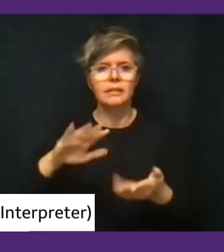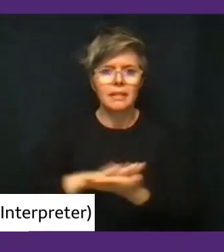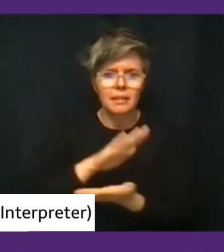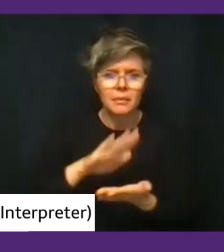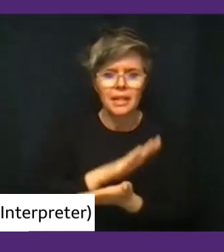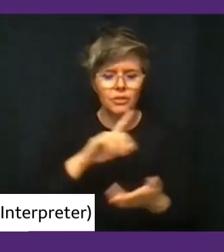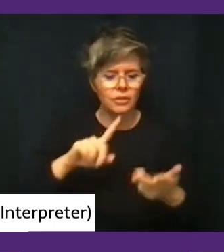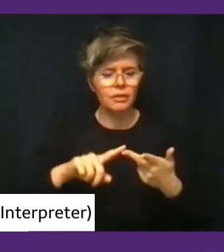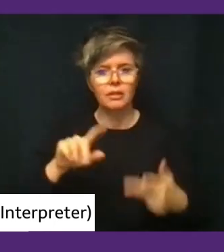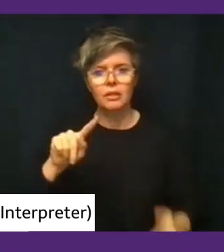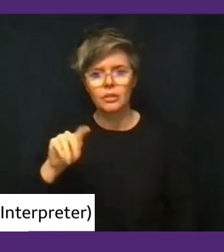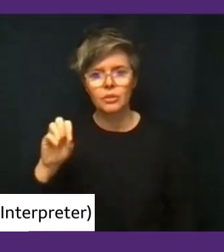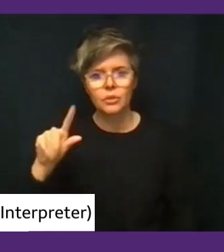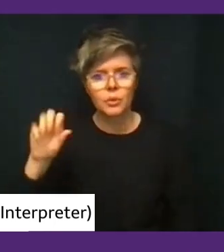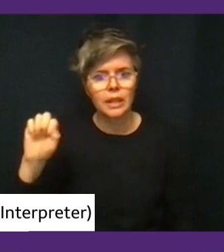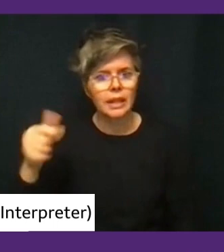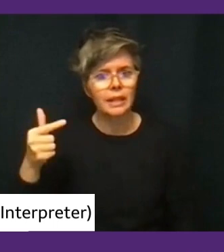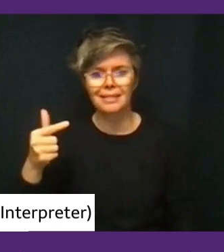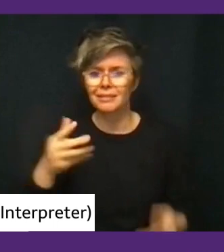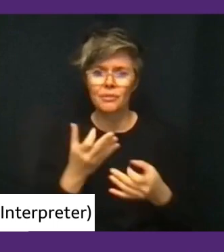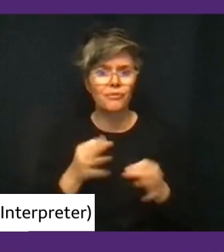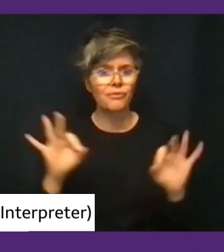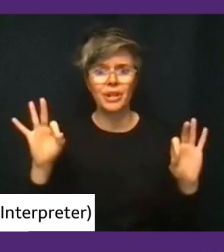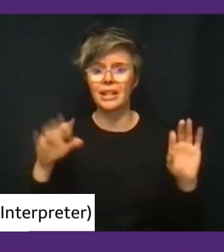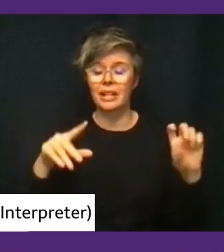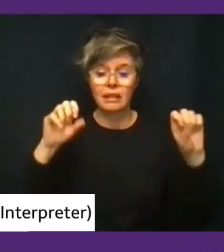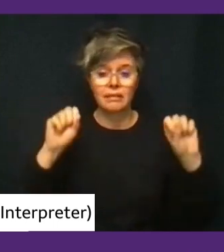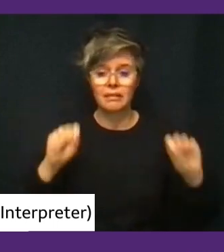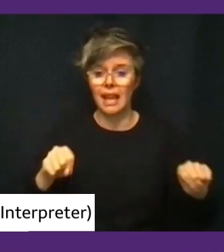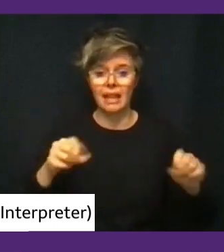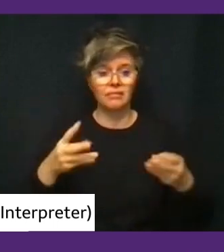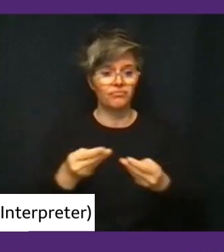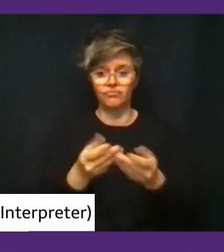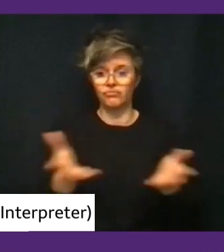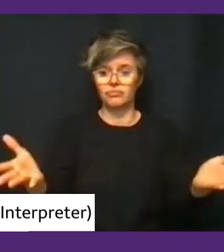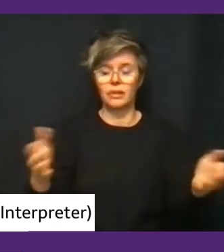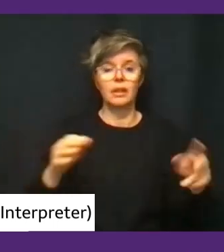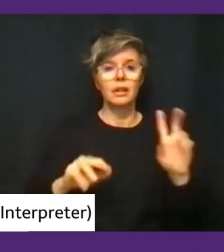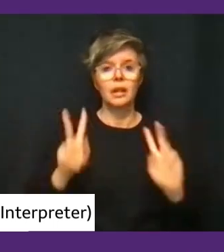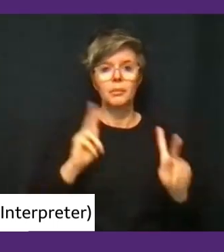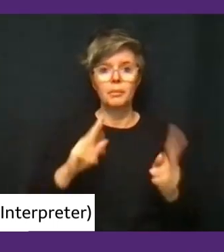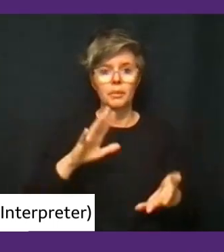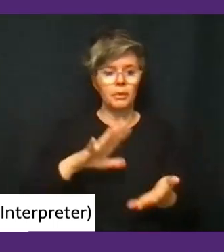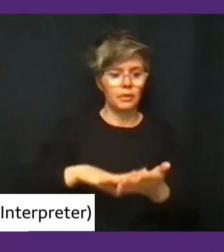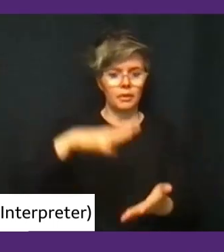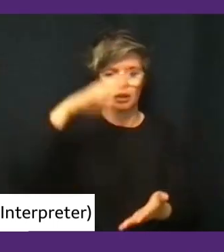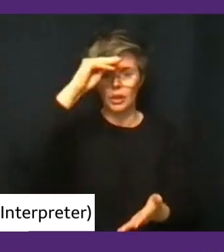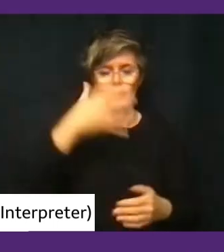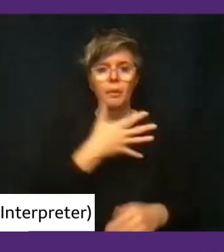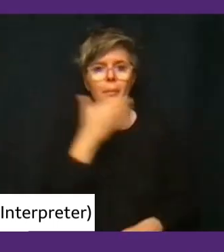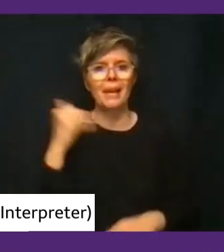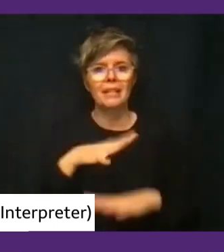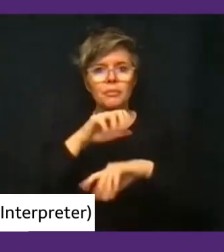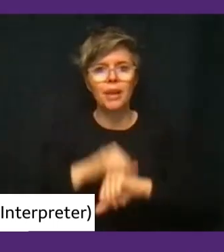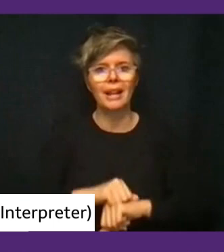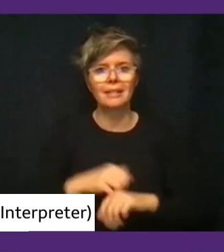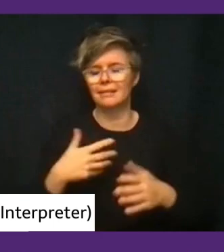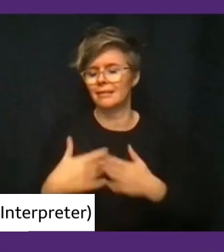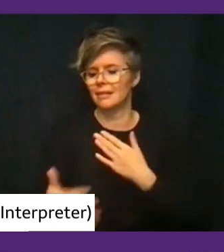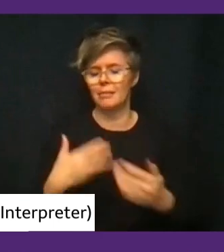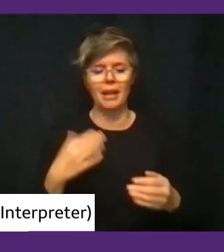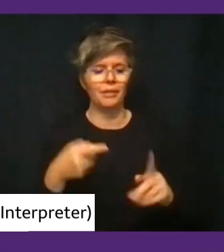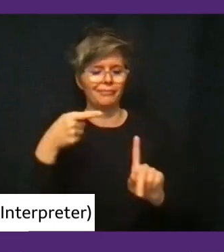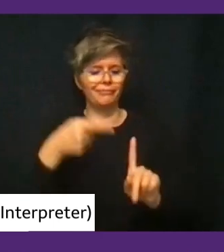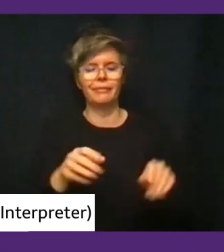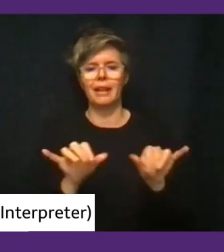just things that people can use to learn best practices, whether they are a designer, an engineer, a